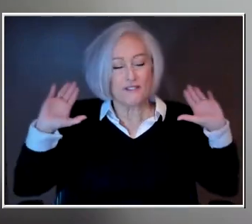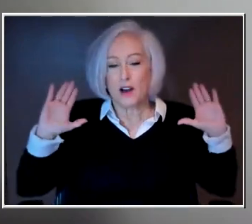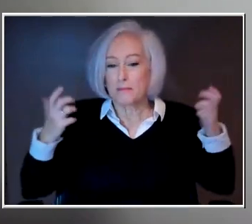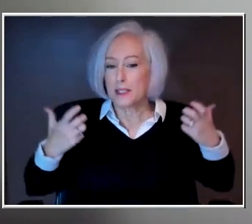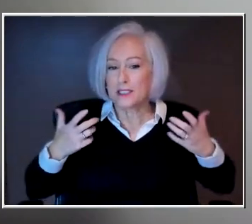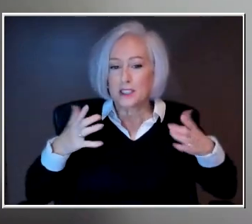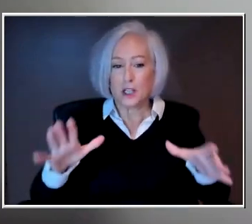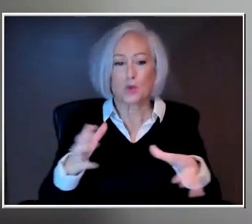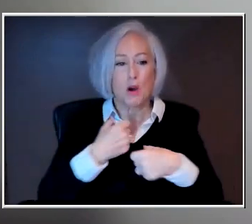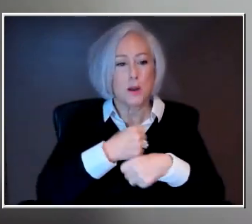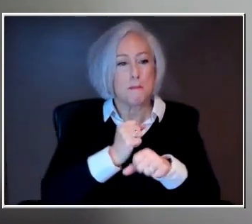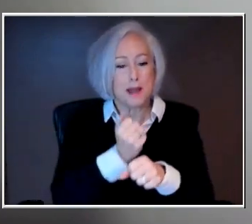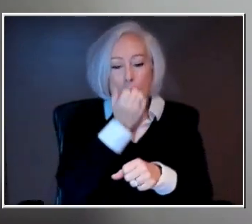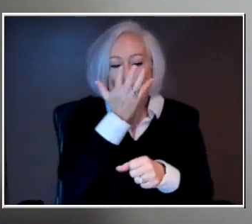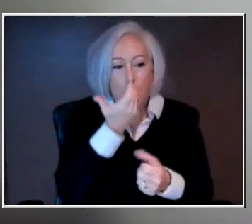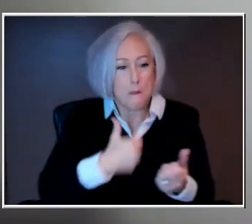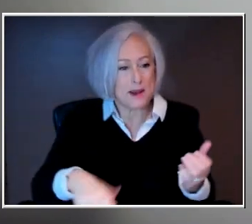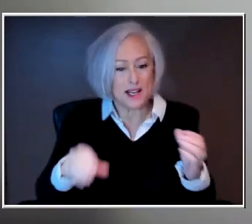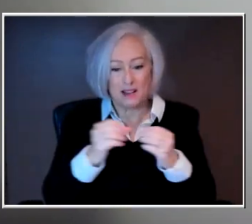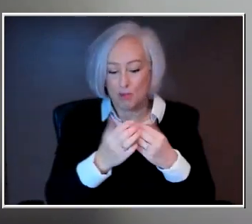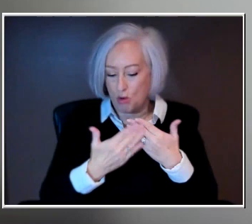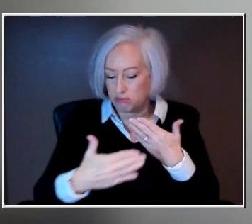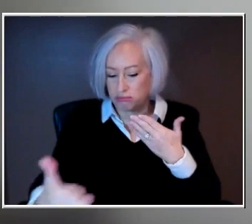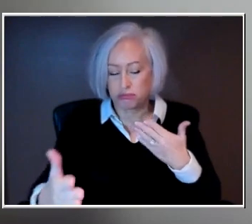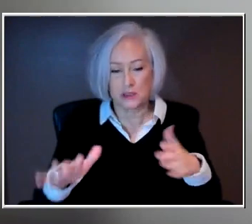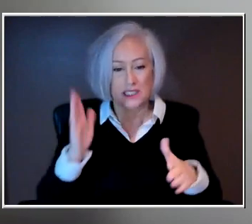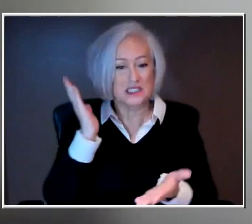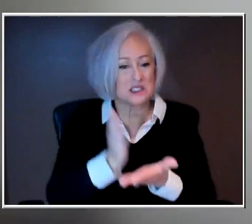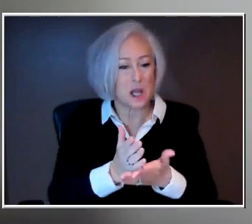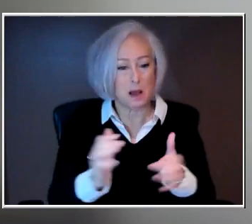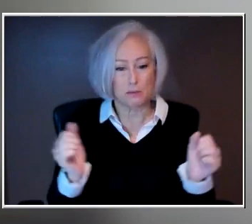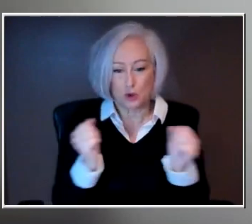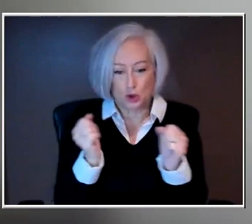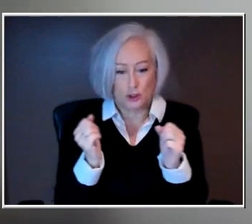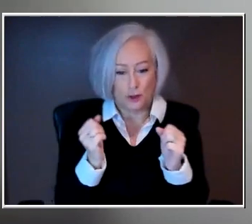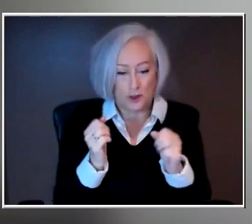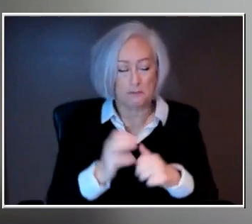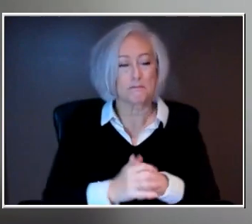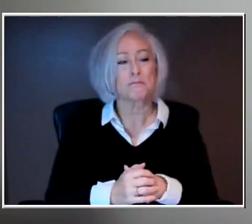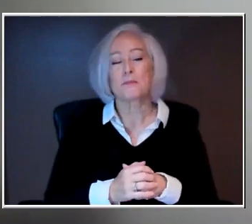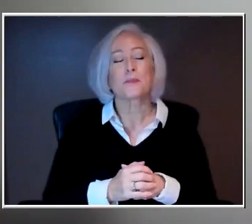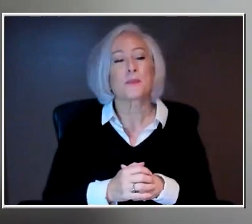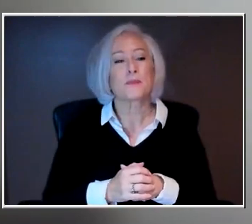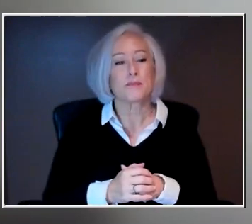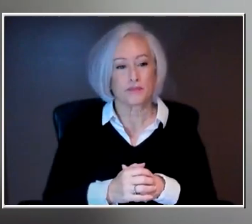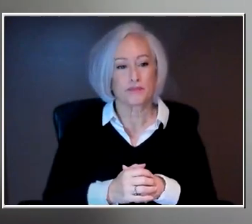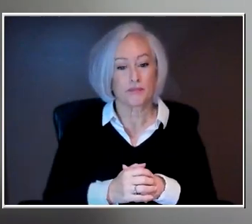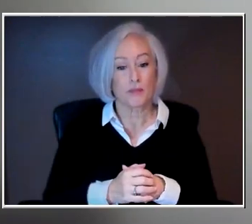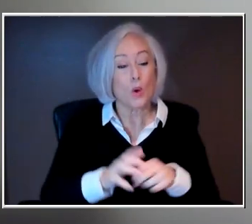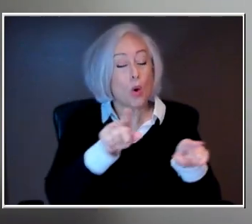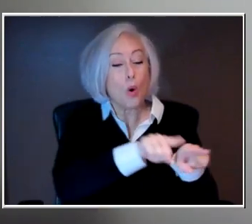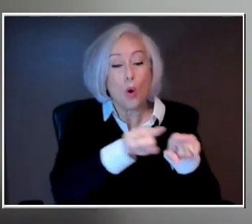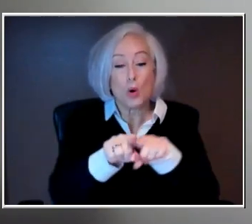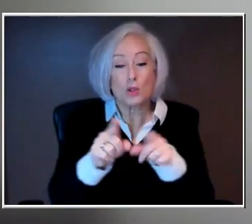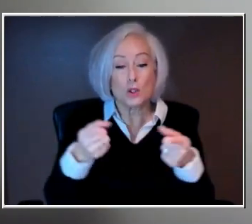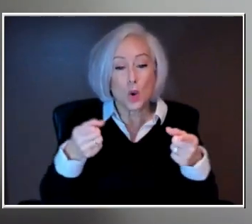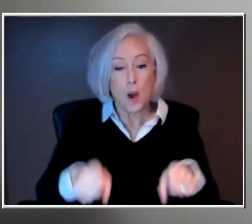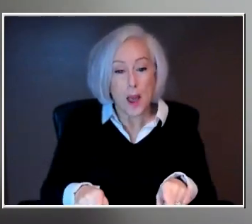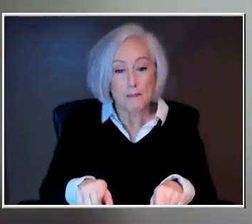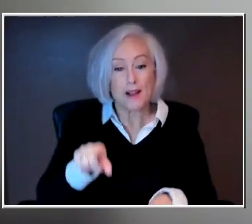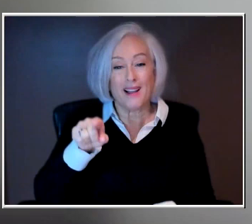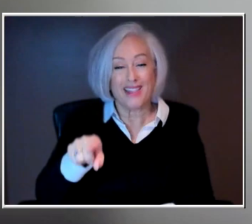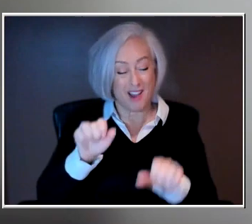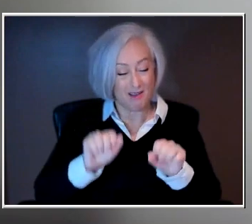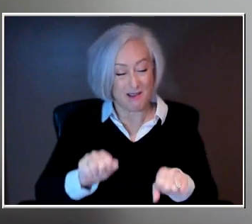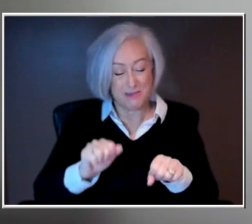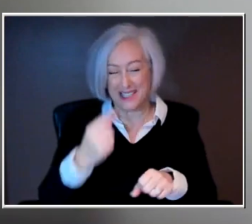those patients is some alteration in their mental status. Um,